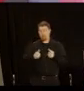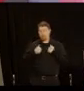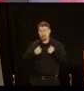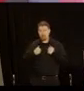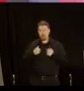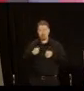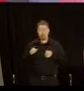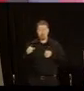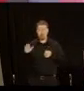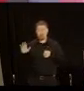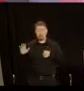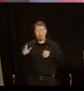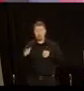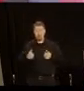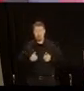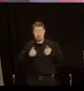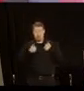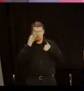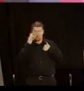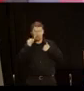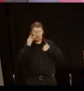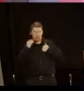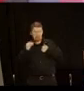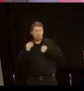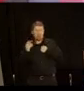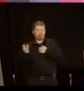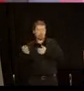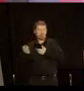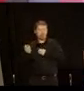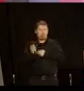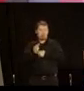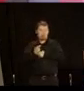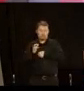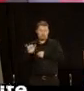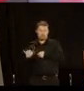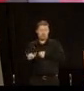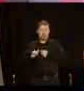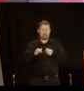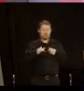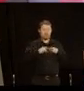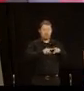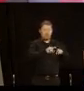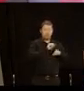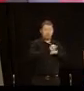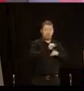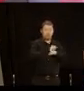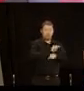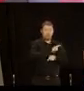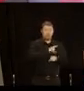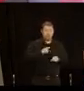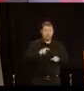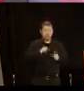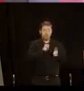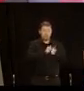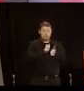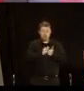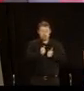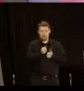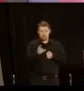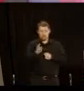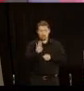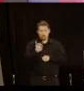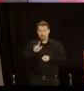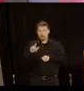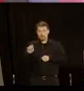life experience together to the legislature. So I passed several bills, yes, thank you, and worked on several